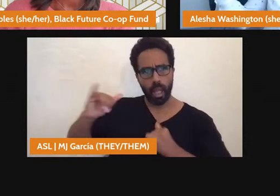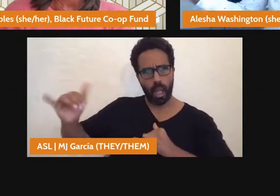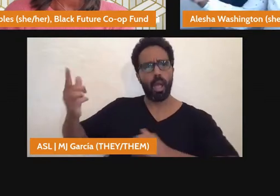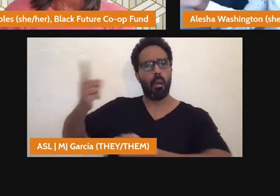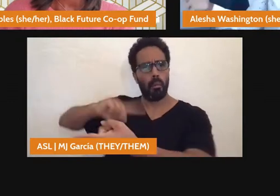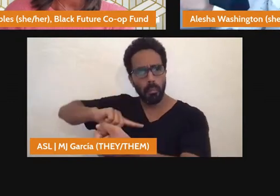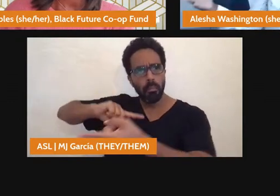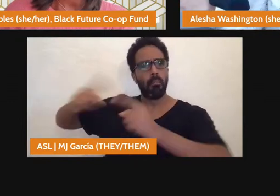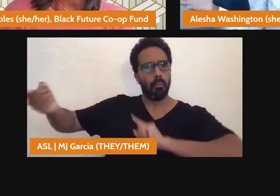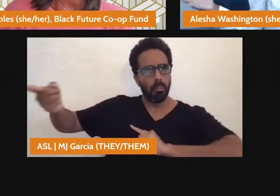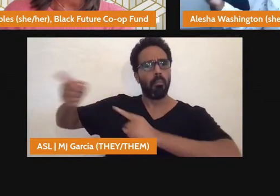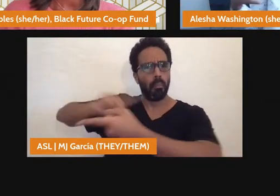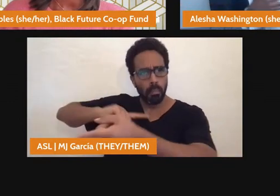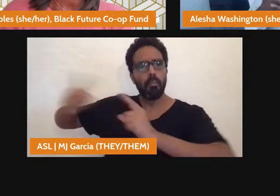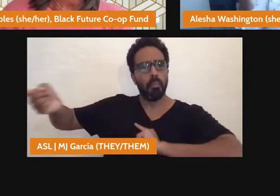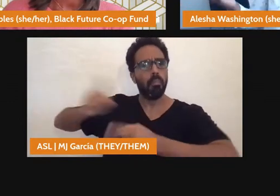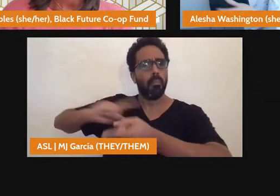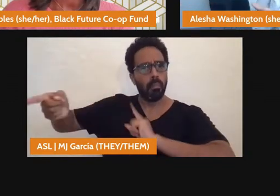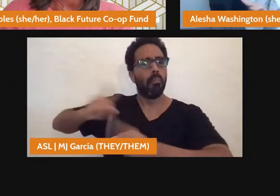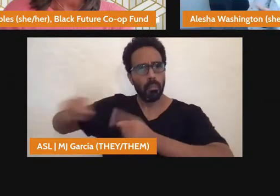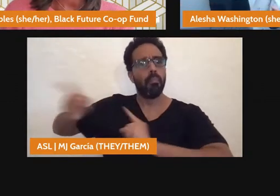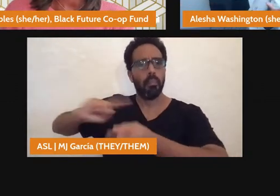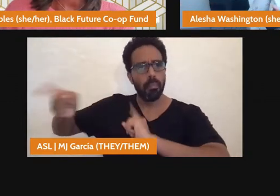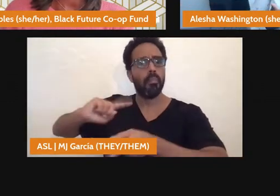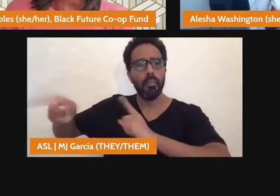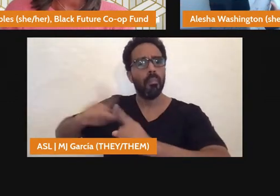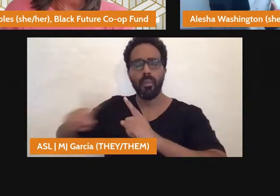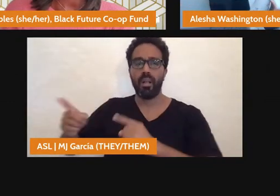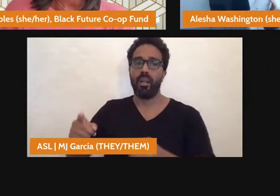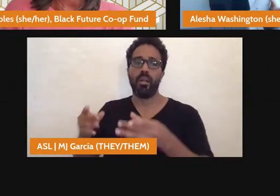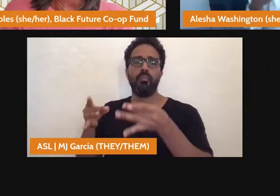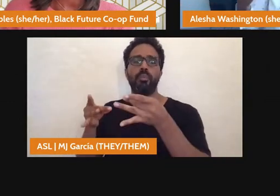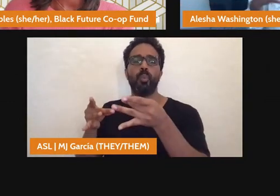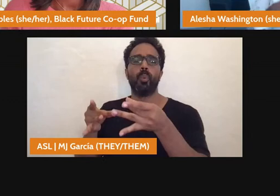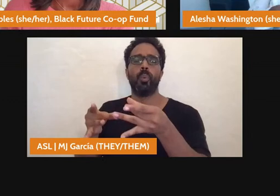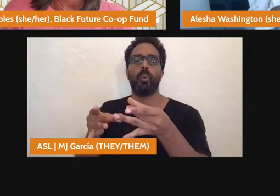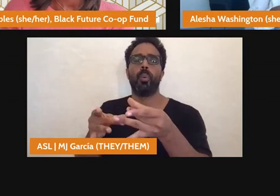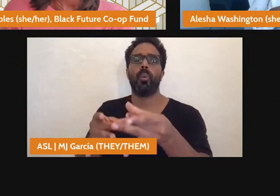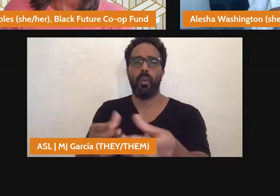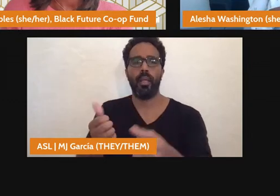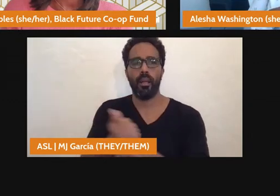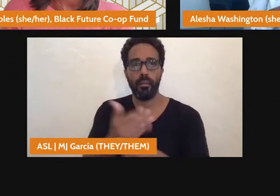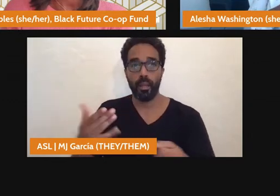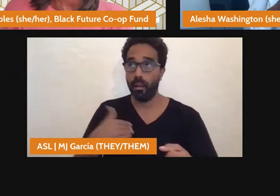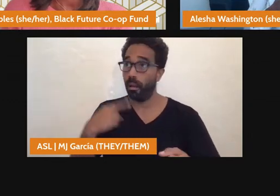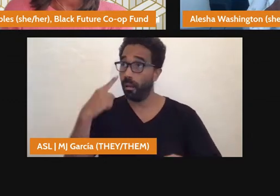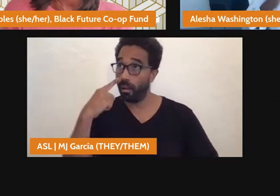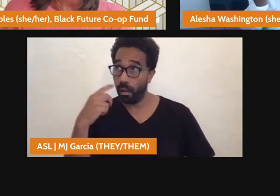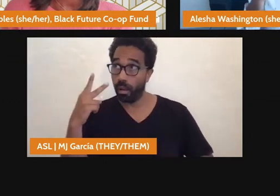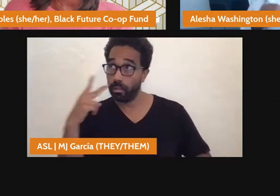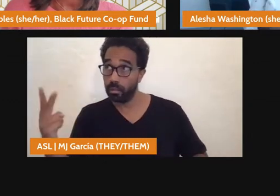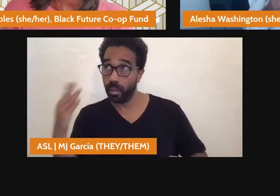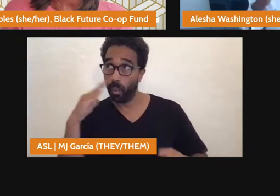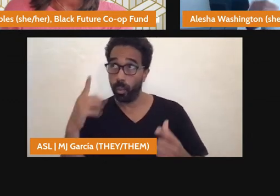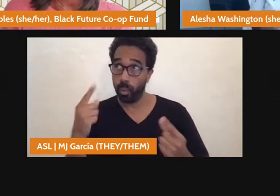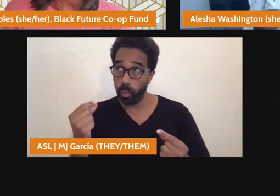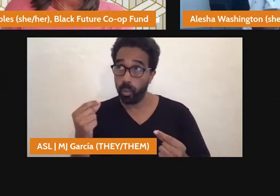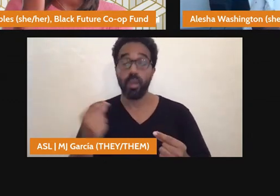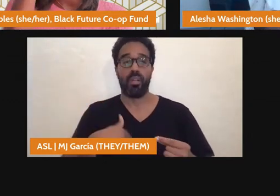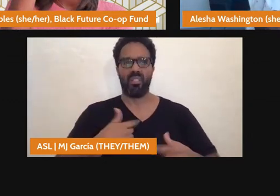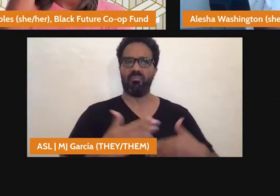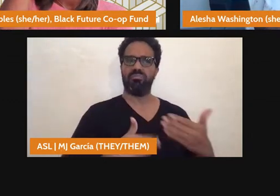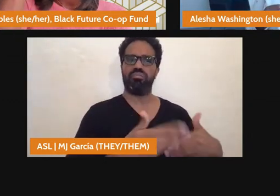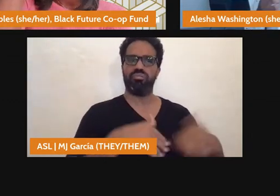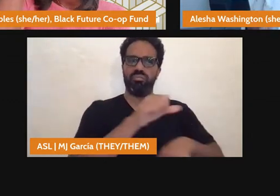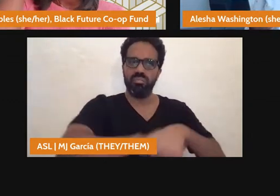and you see the opportunities on the ground. How do I create the space for that to happen, right? So even with donor advised funds, the thing that we're pushing more